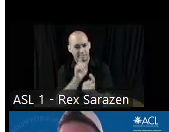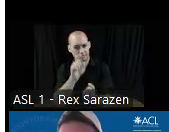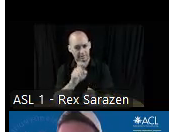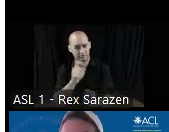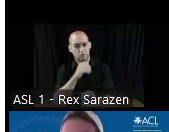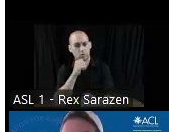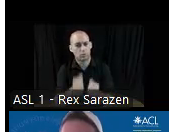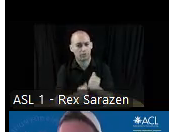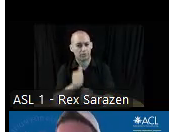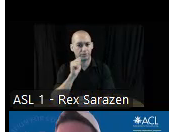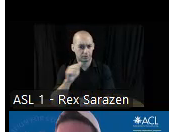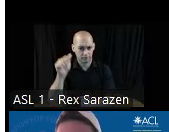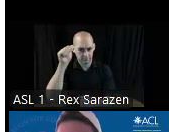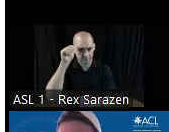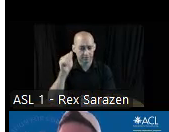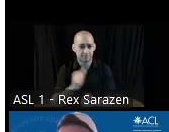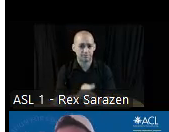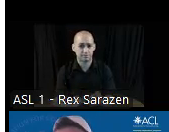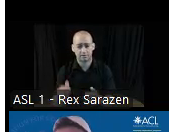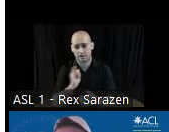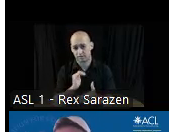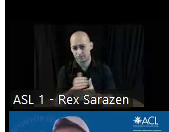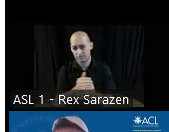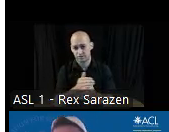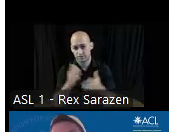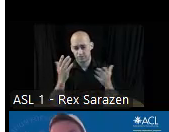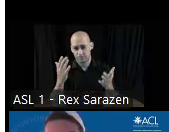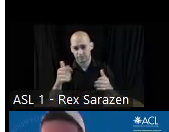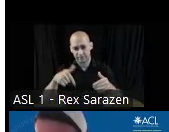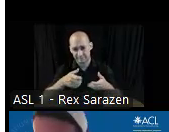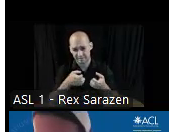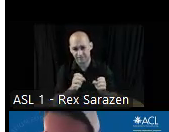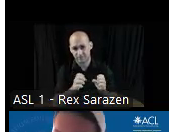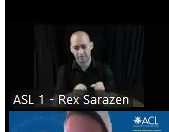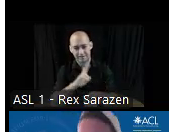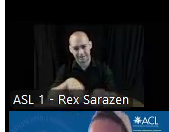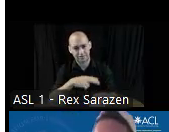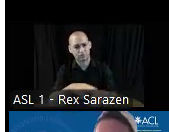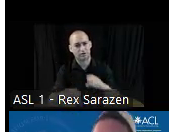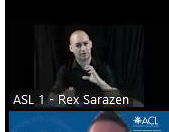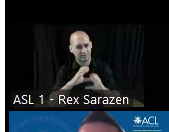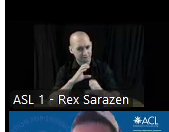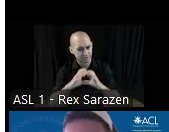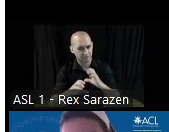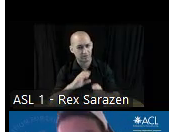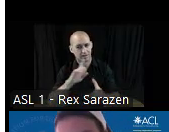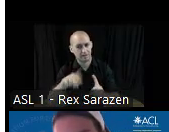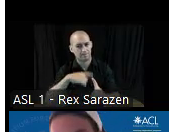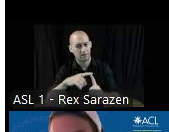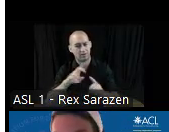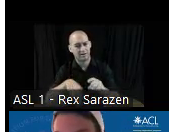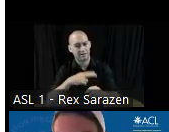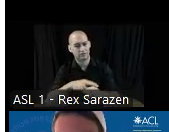adults. As I shared, this effort, this national conversation about a national plan